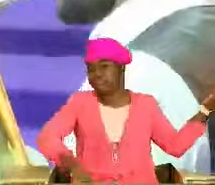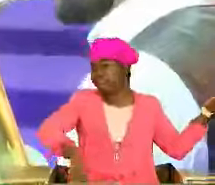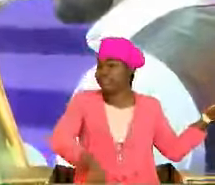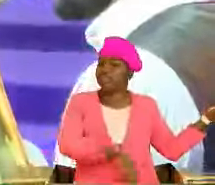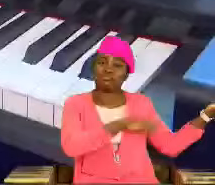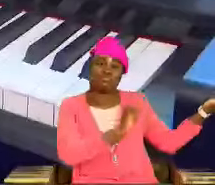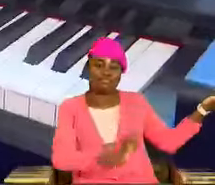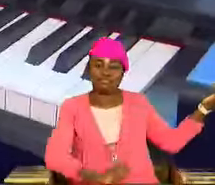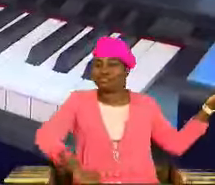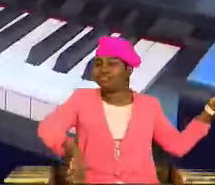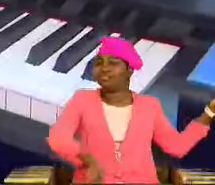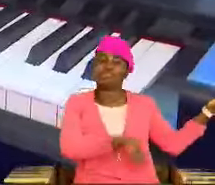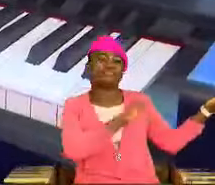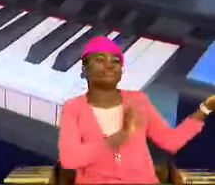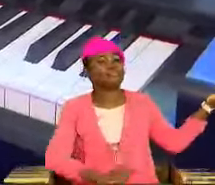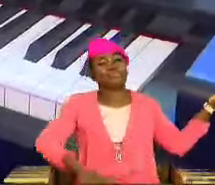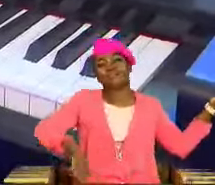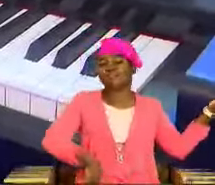Lord